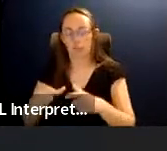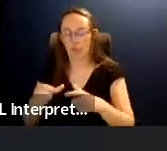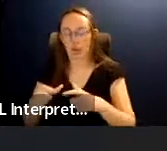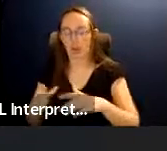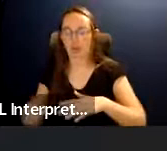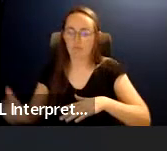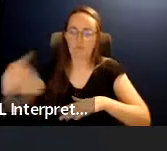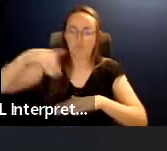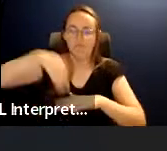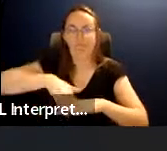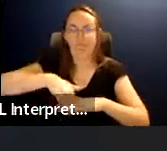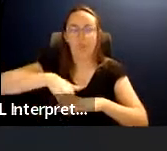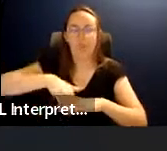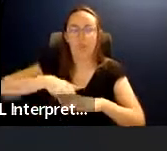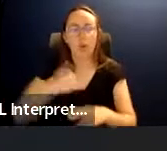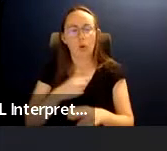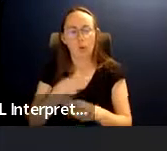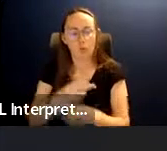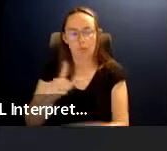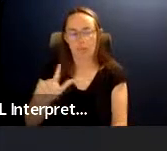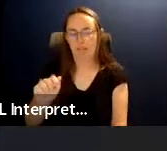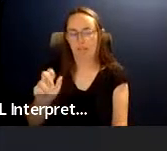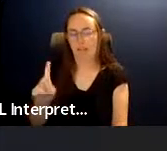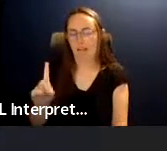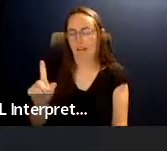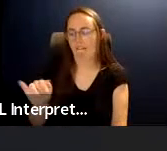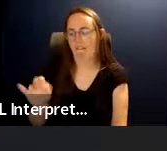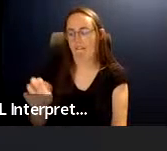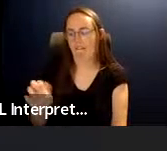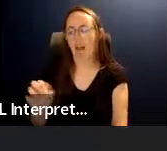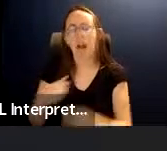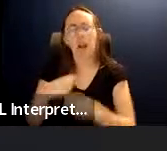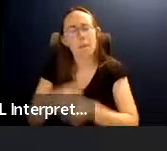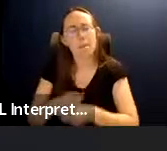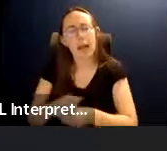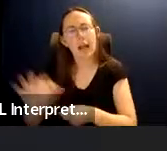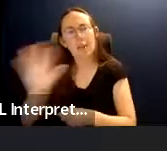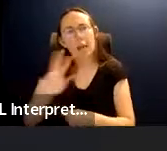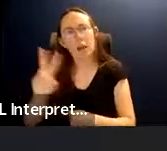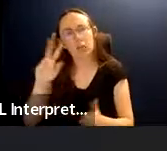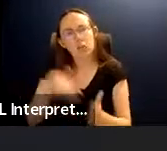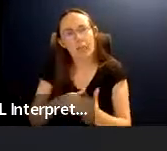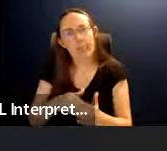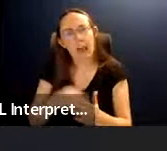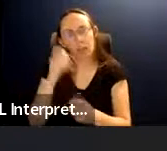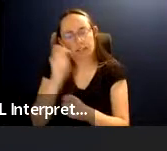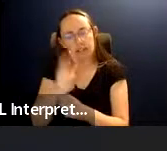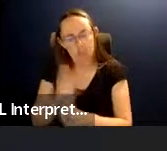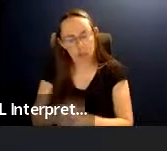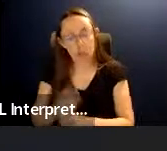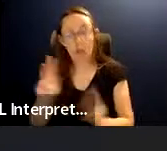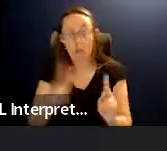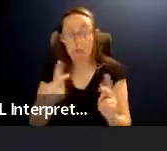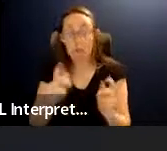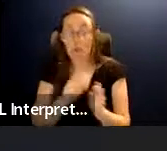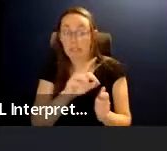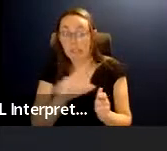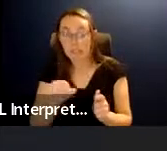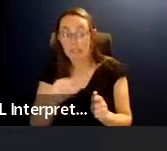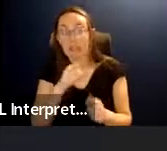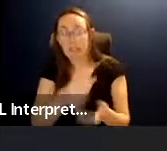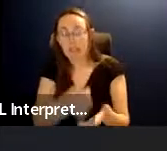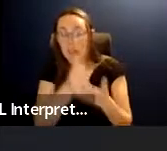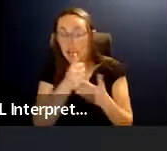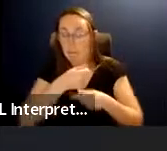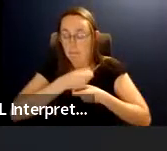2,000 a year. And so we employ people with disabilities to help us with this